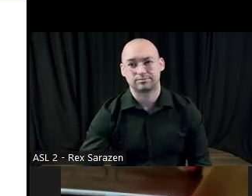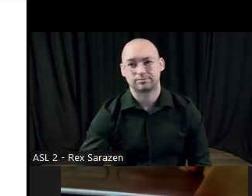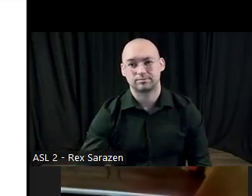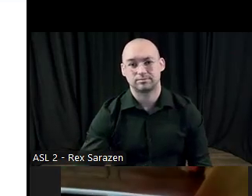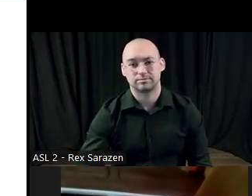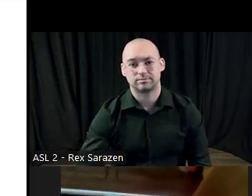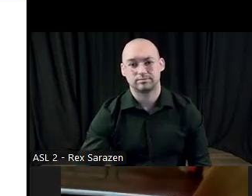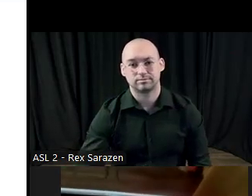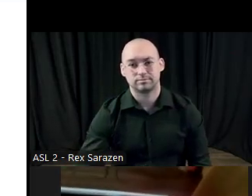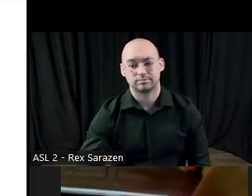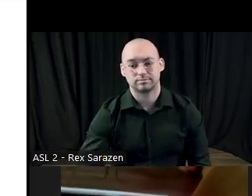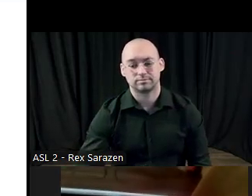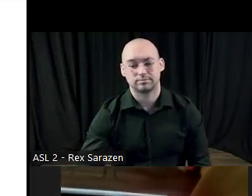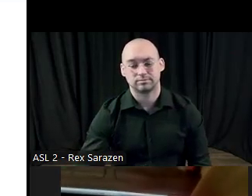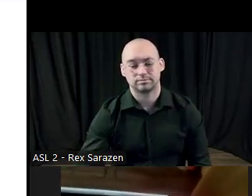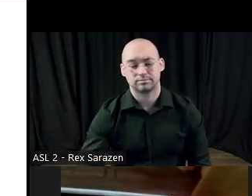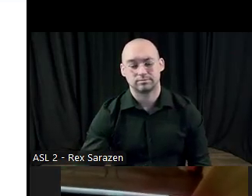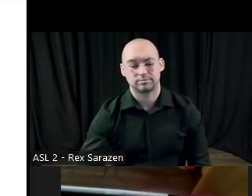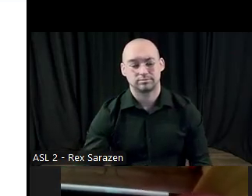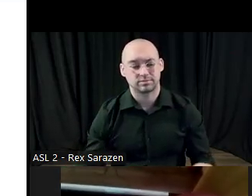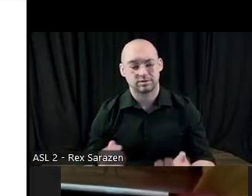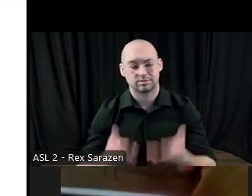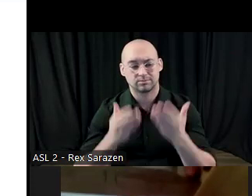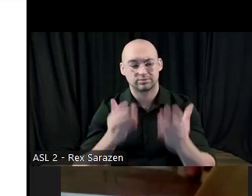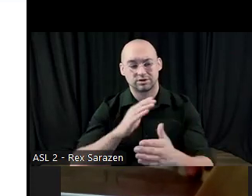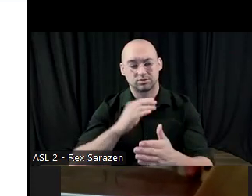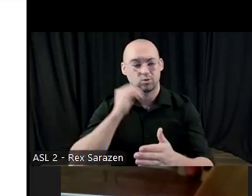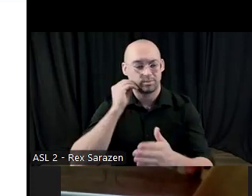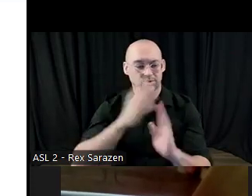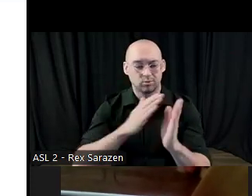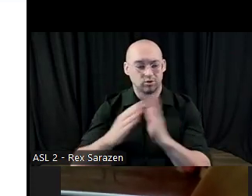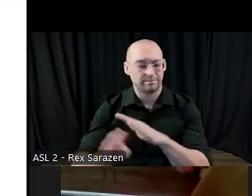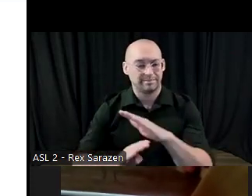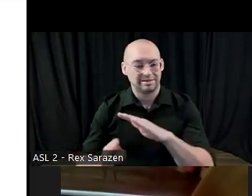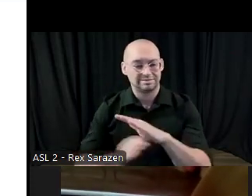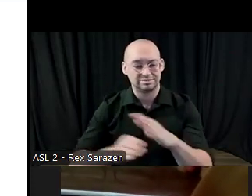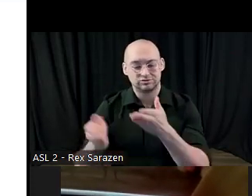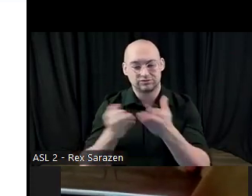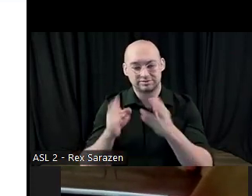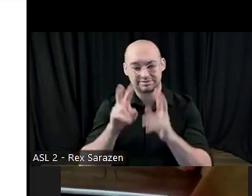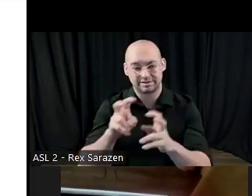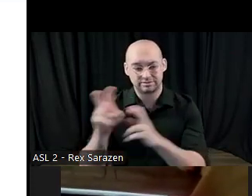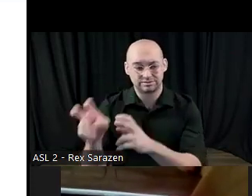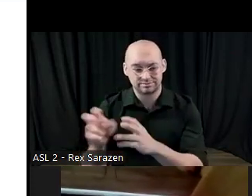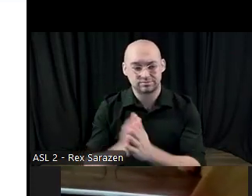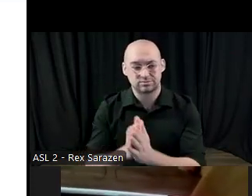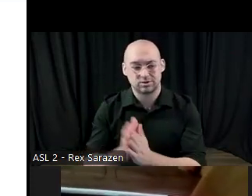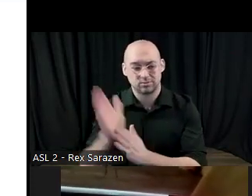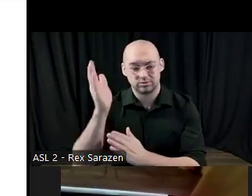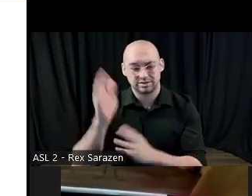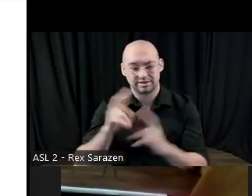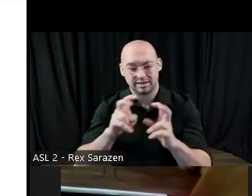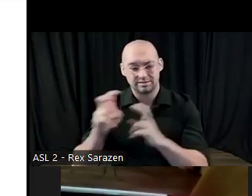Present and home community-based gap analysis. Present analysis to the transportation data and access